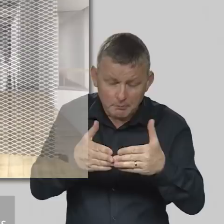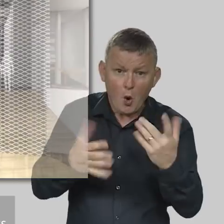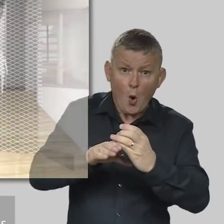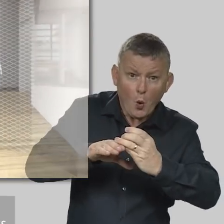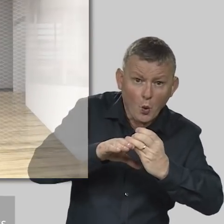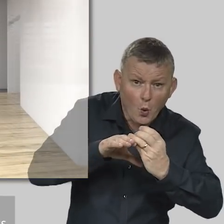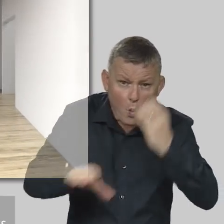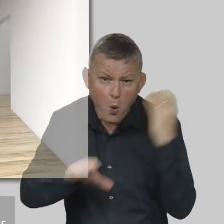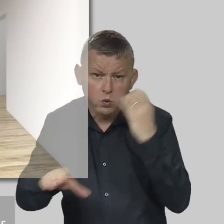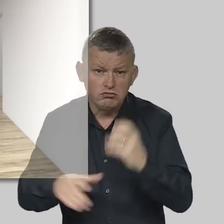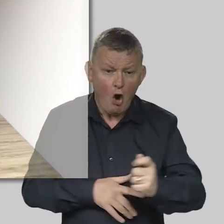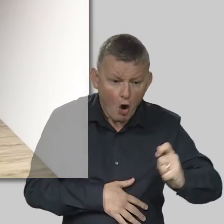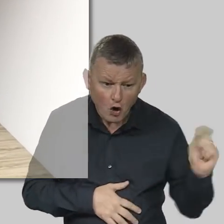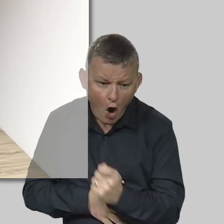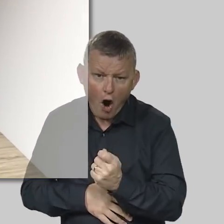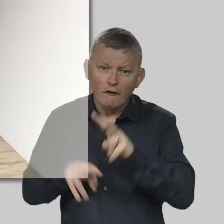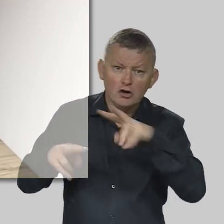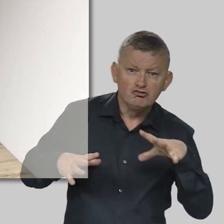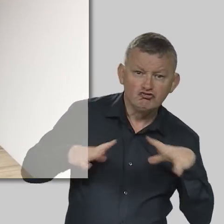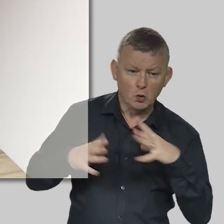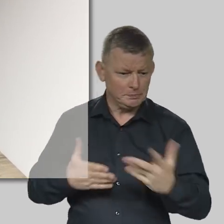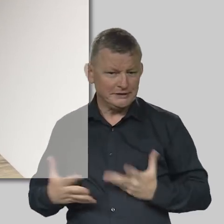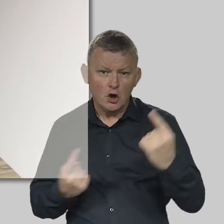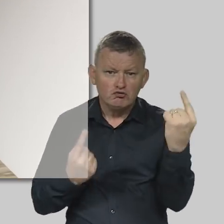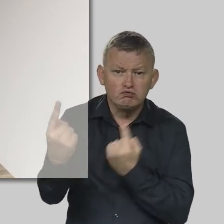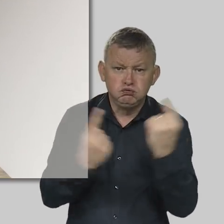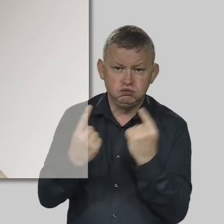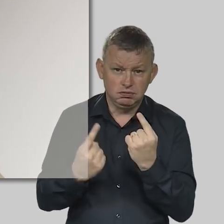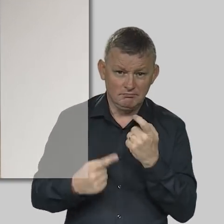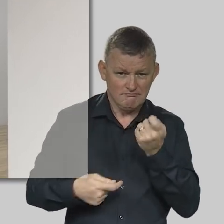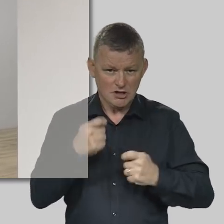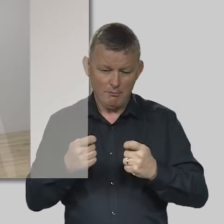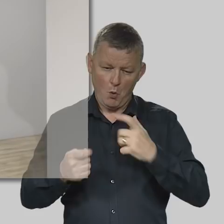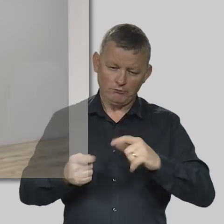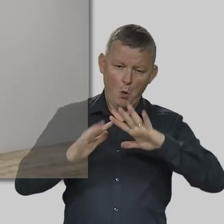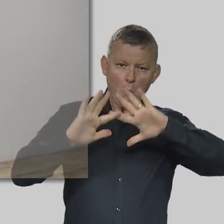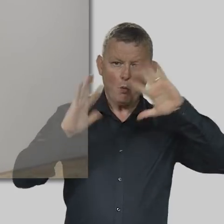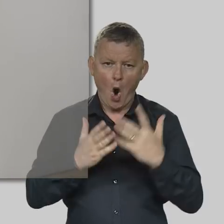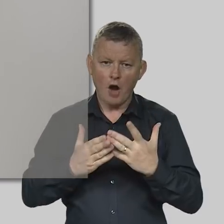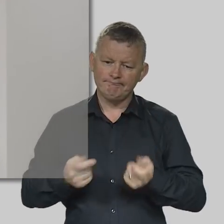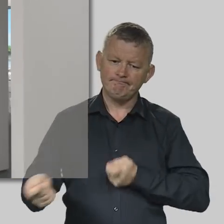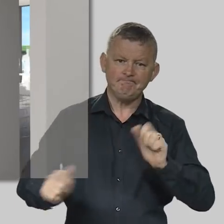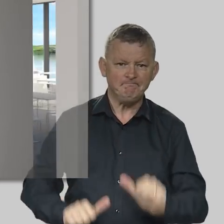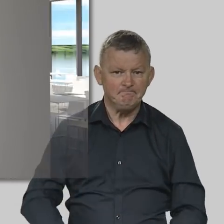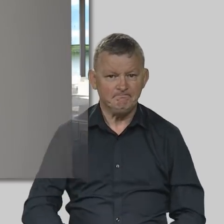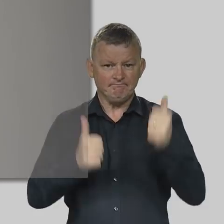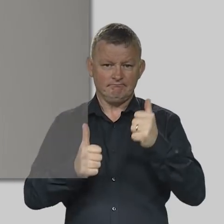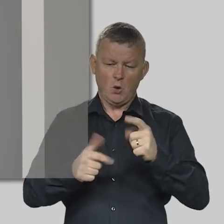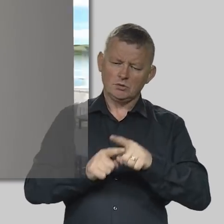golfers and leisure and business tourists. The city is also aiming to become a world host destination, providing excellence in customer service.